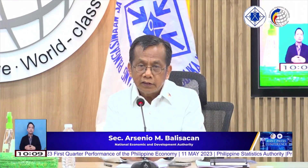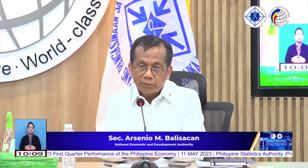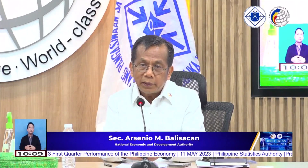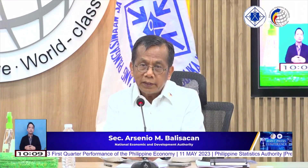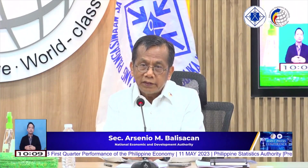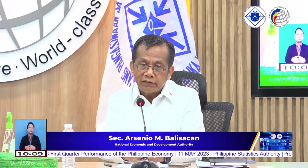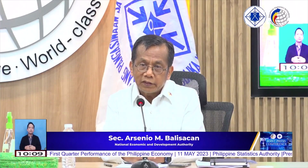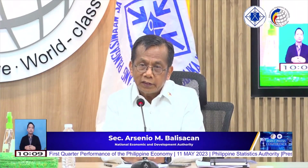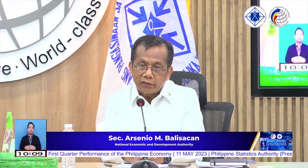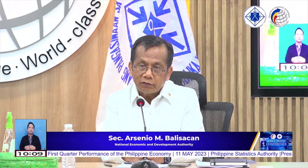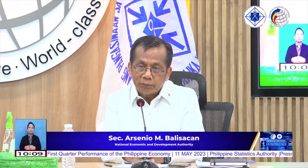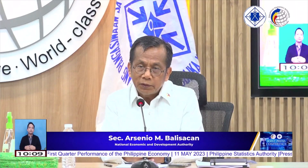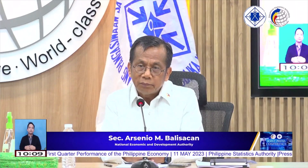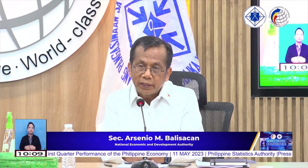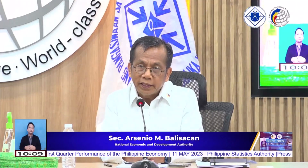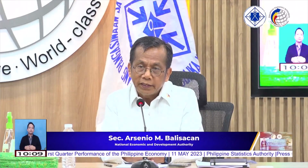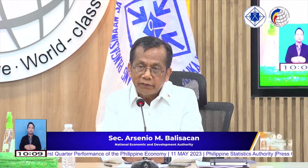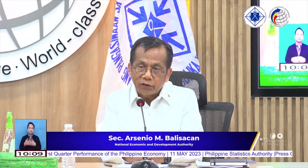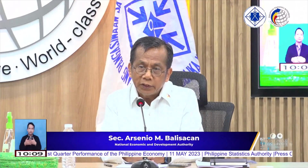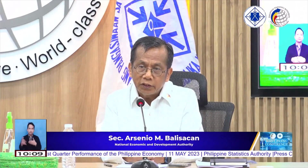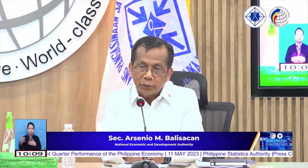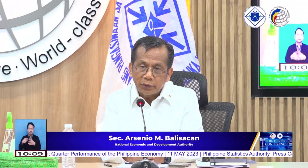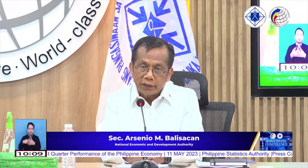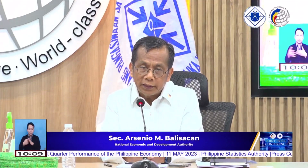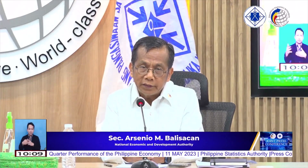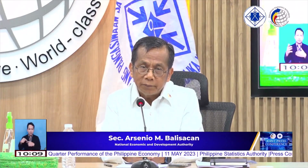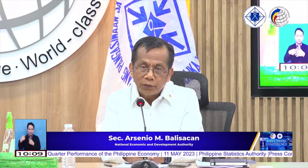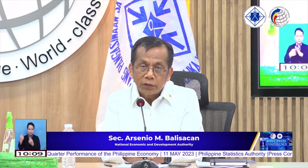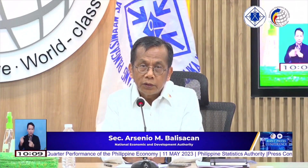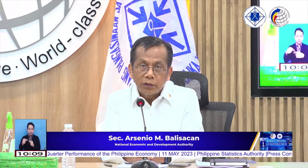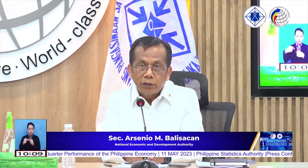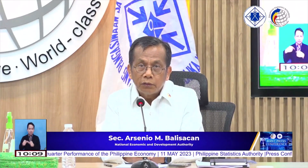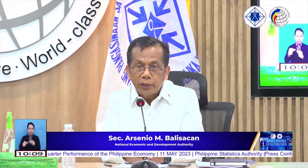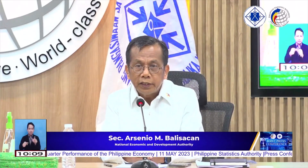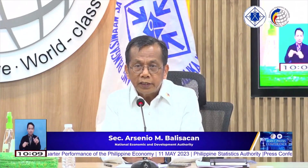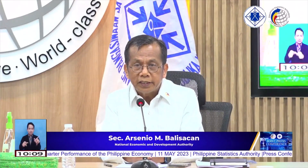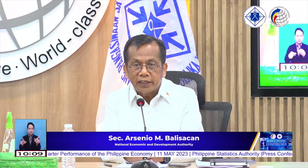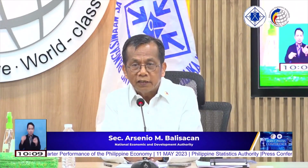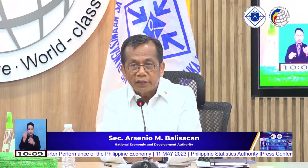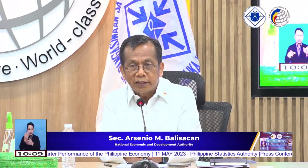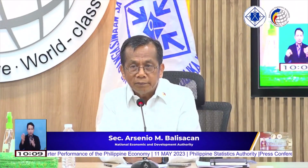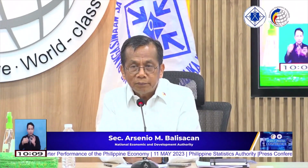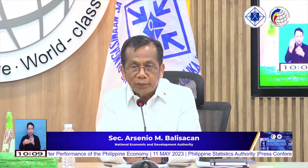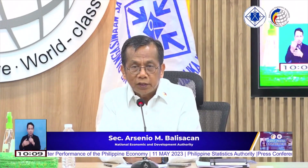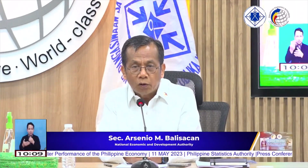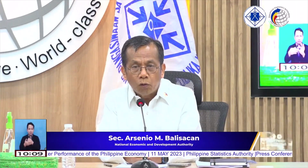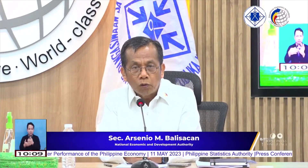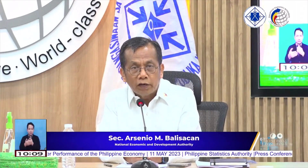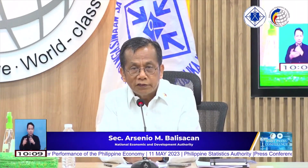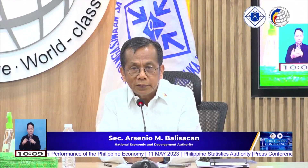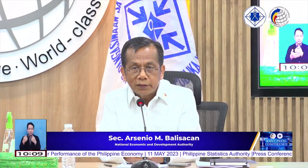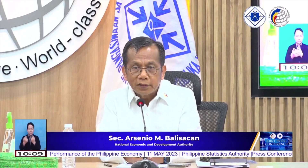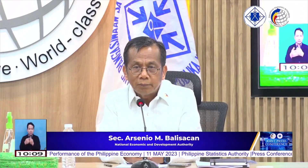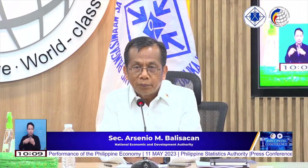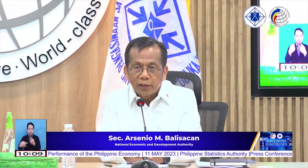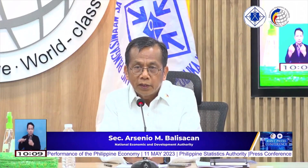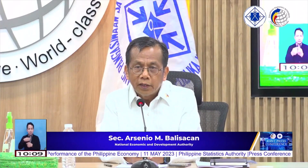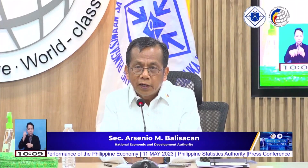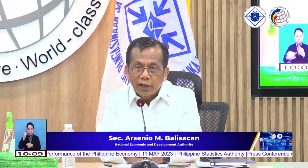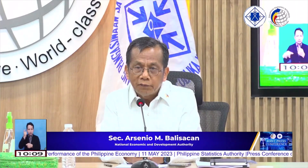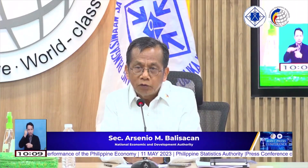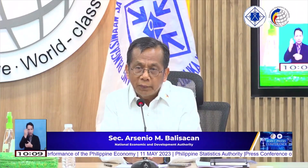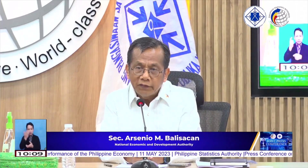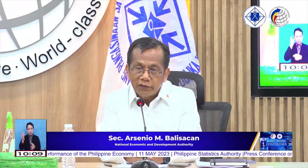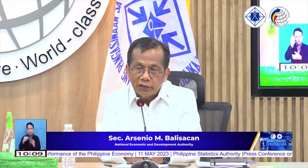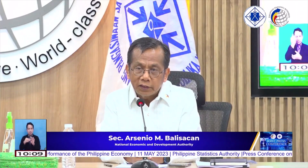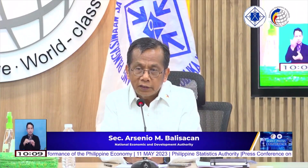Despite this rather auspicious beginning for 2023, we in the economic team and the whole government have to